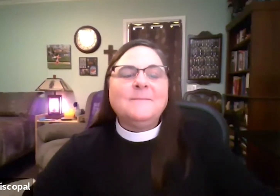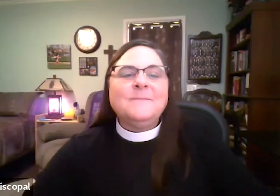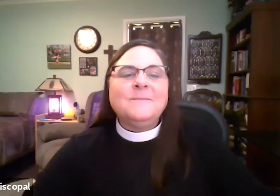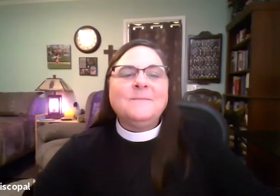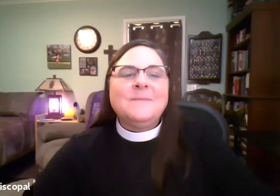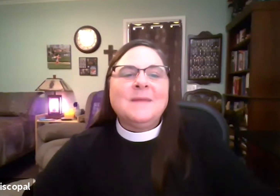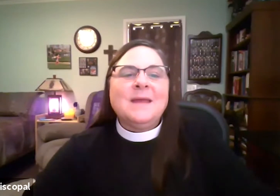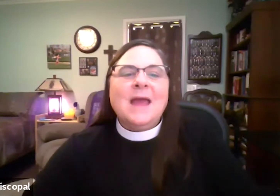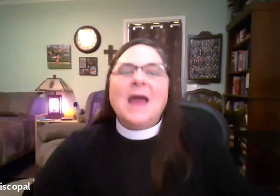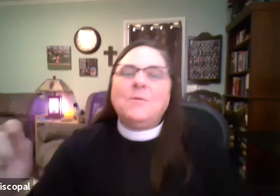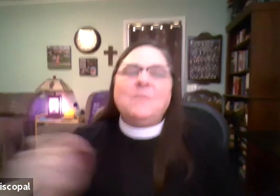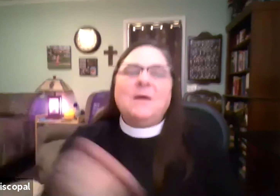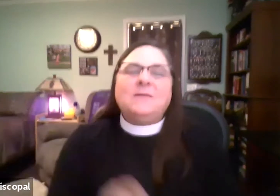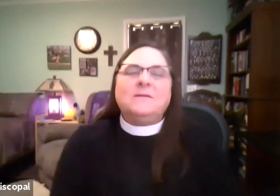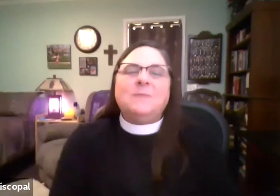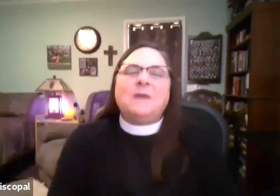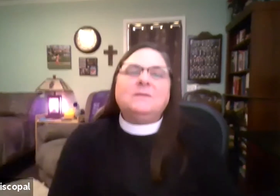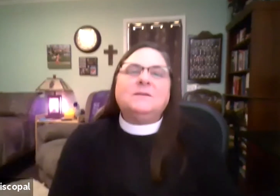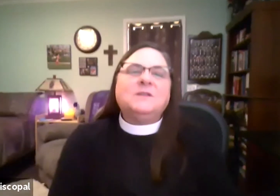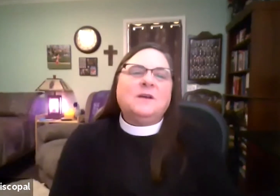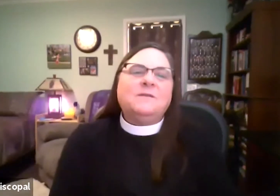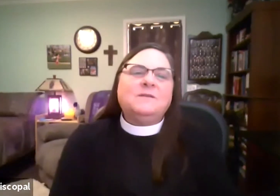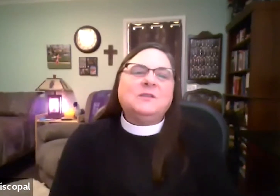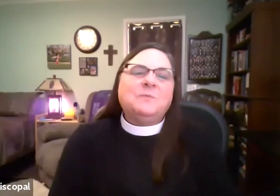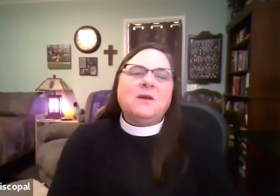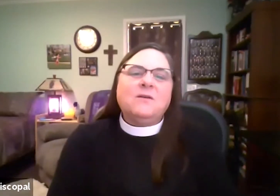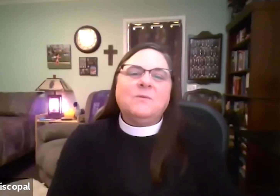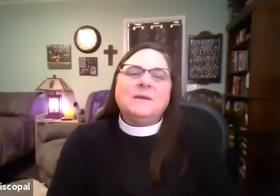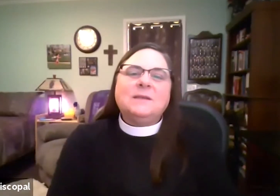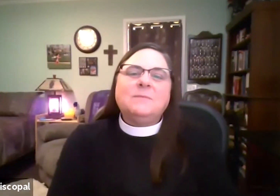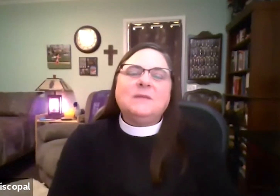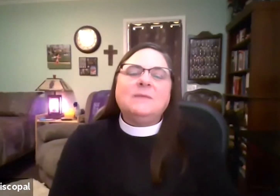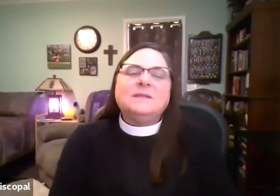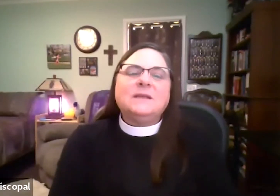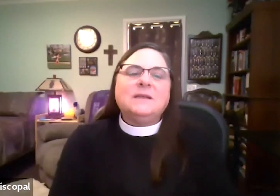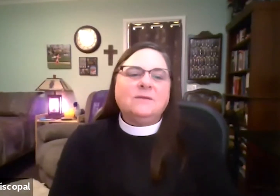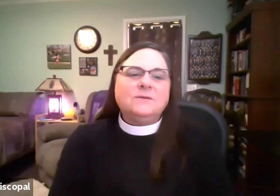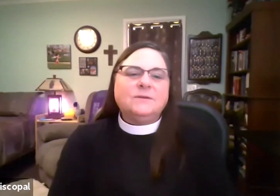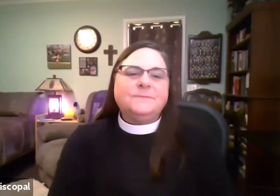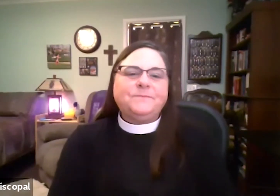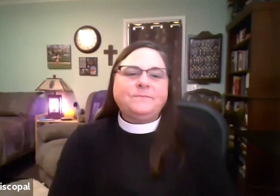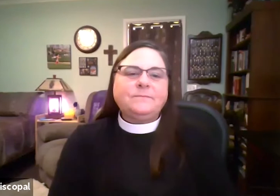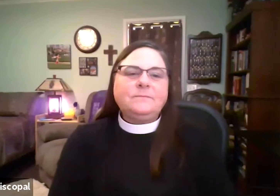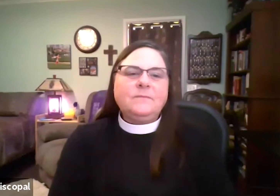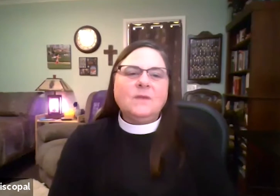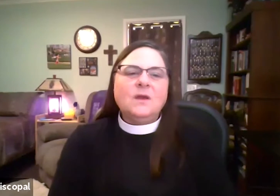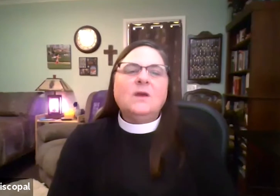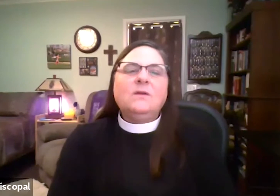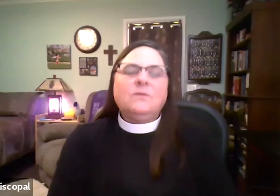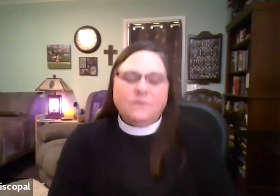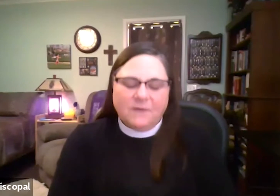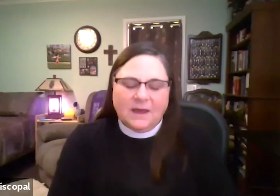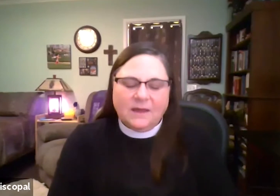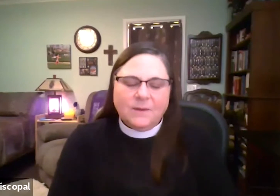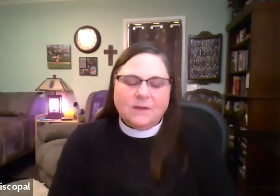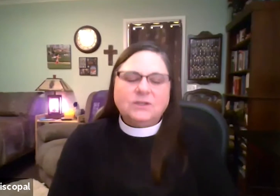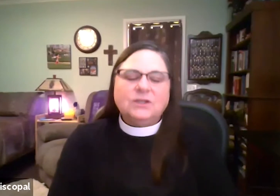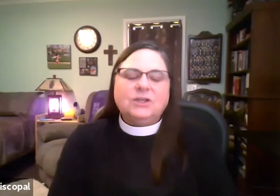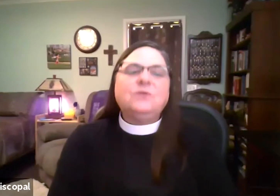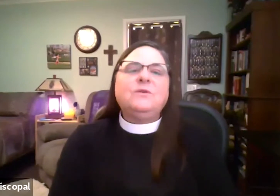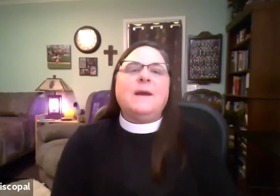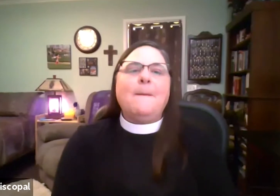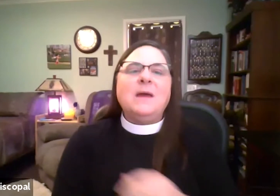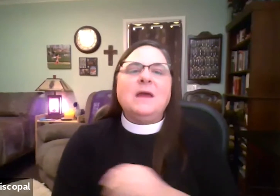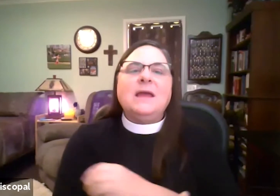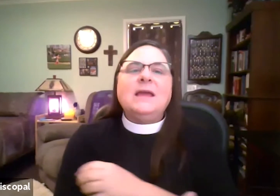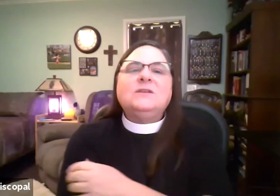divine. And what about those mountains of despair that we sometimes encounter? Through faith, we are to